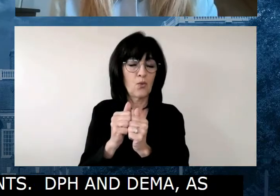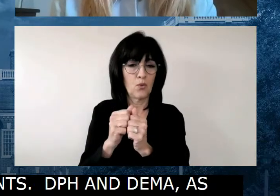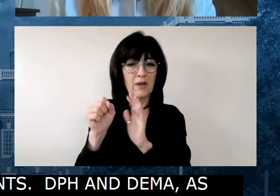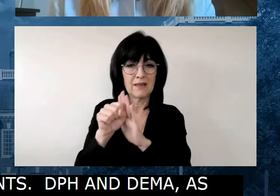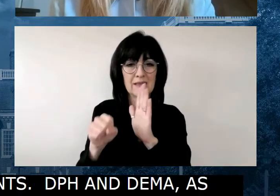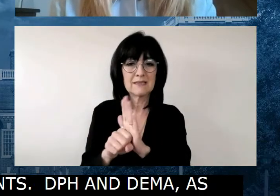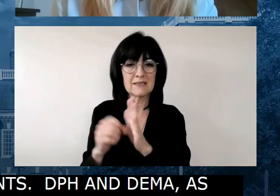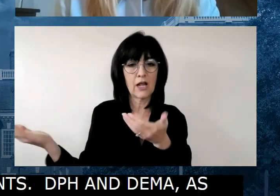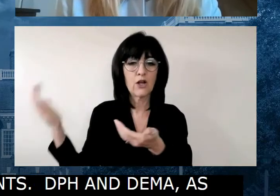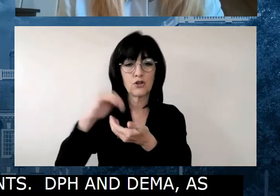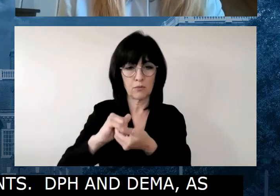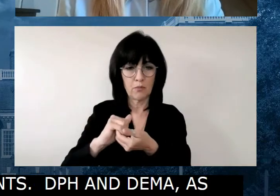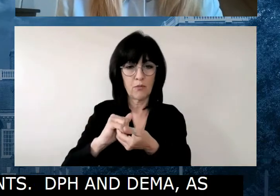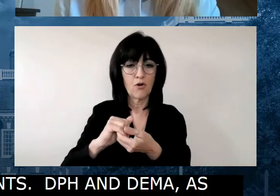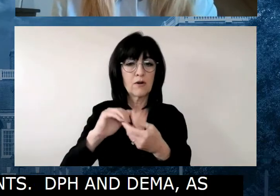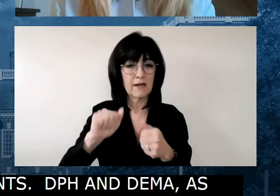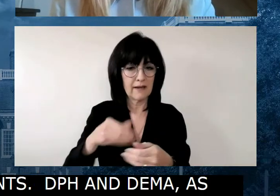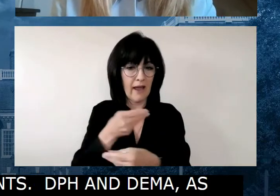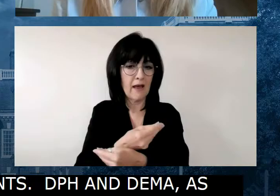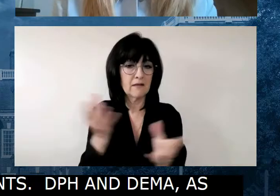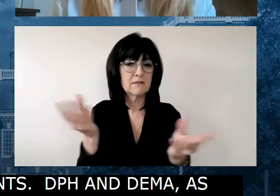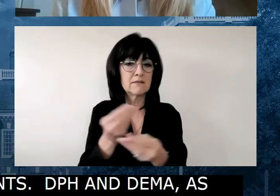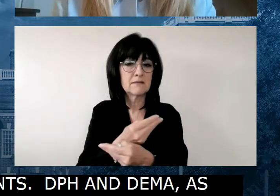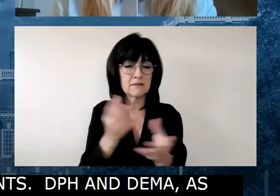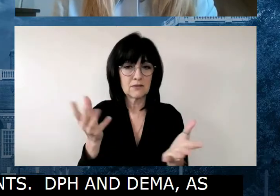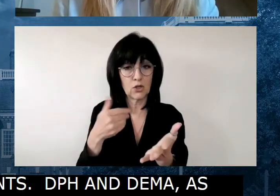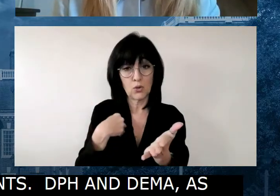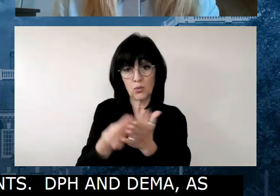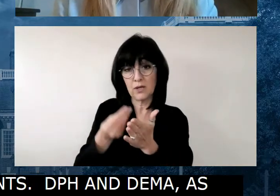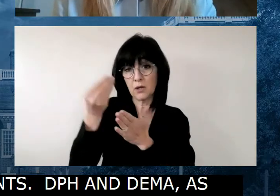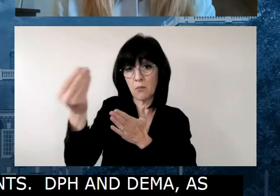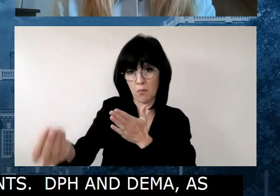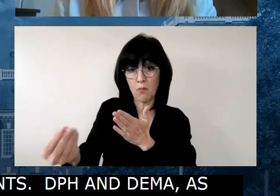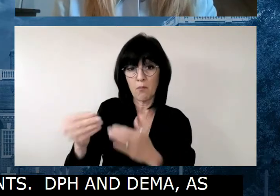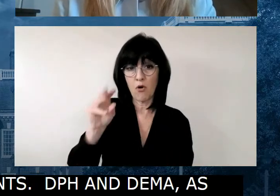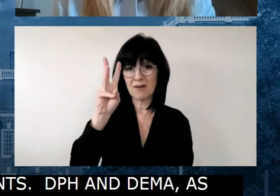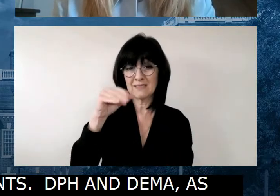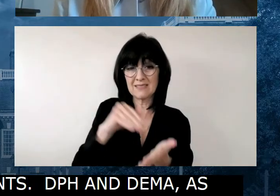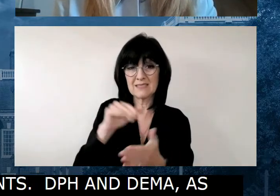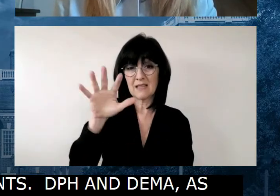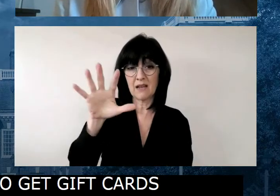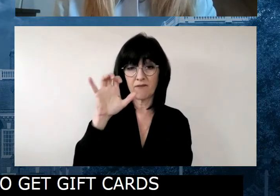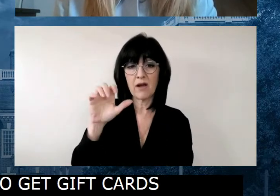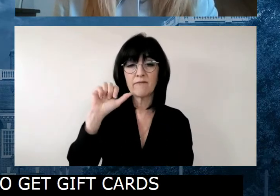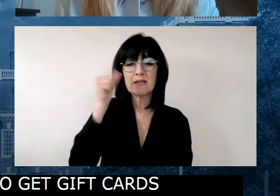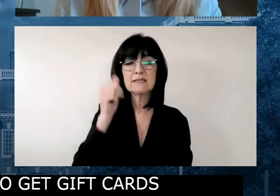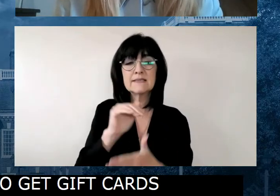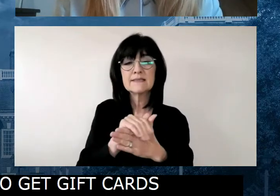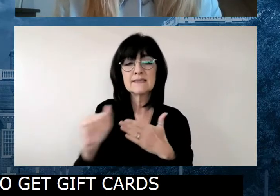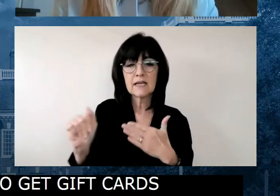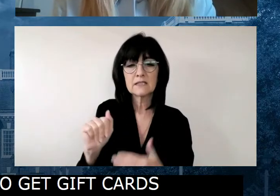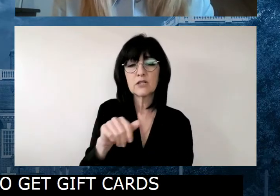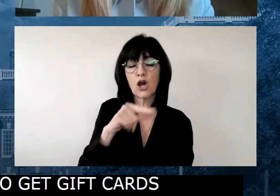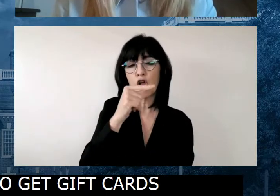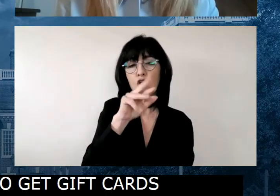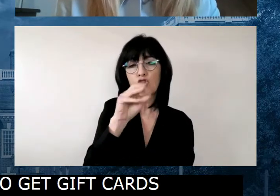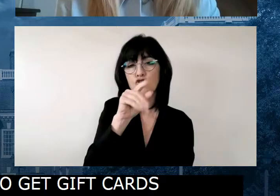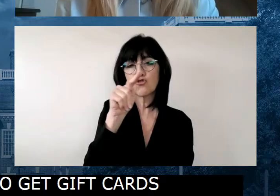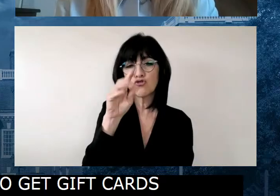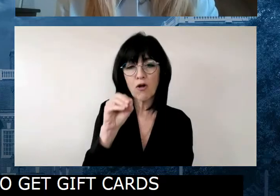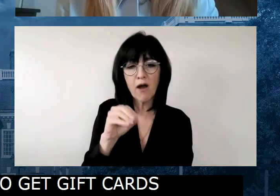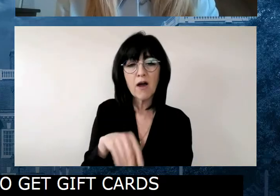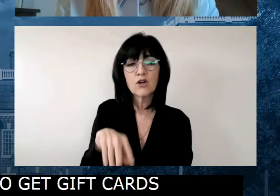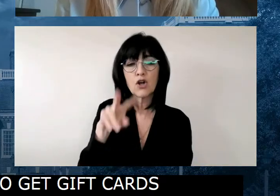at vaccine sites. We've purchased 6,500 $10 Visa, Grottos, and Wawa gift cards, which